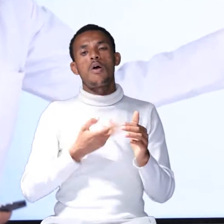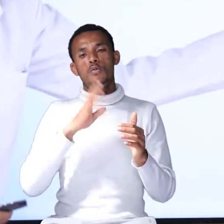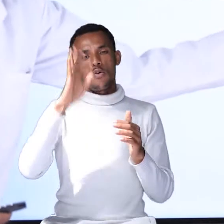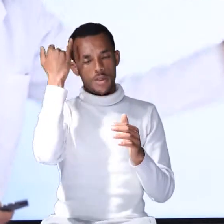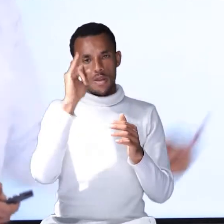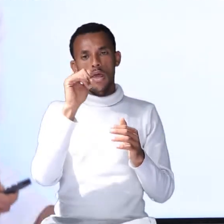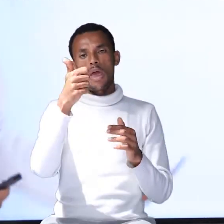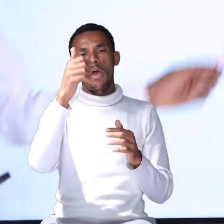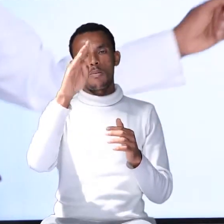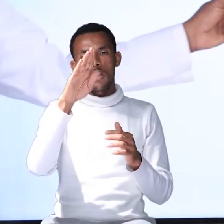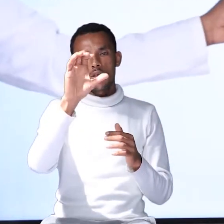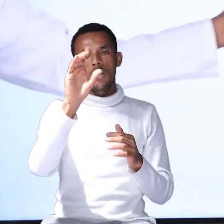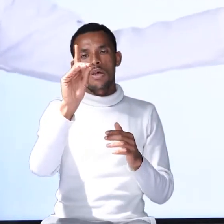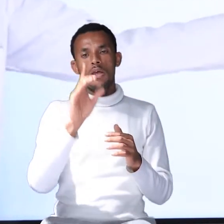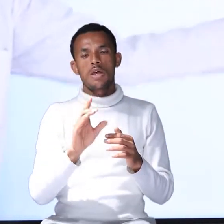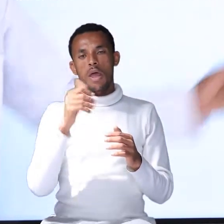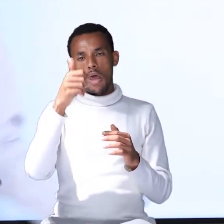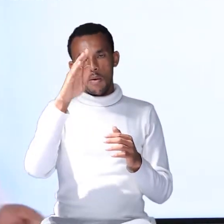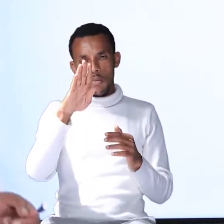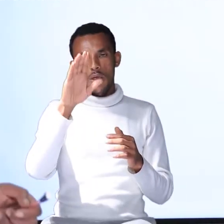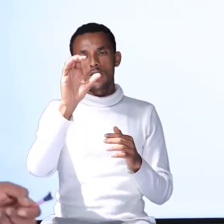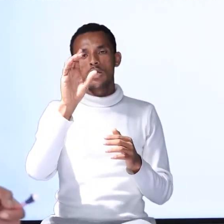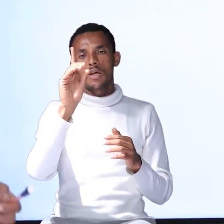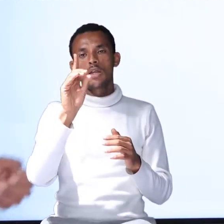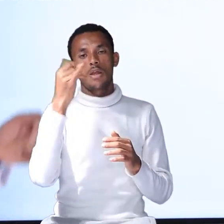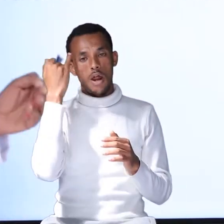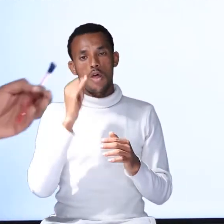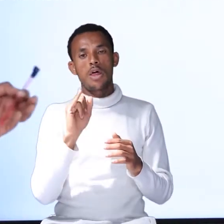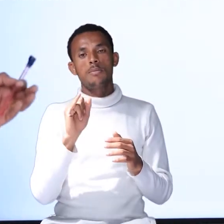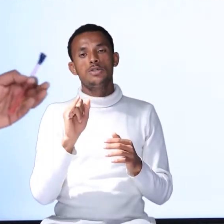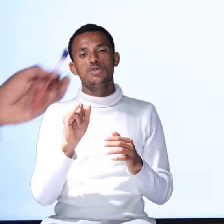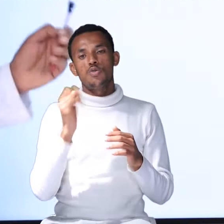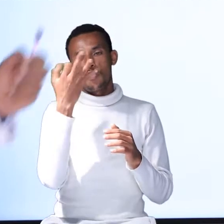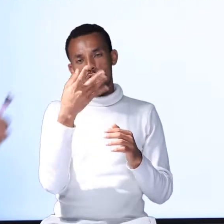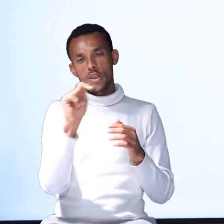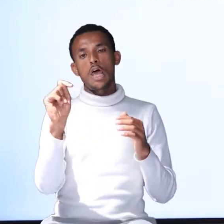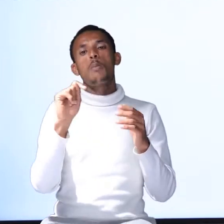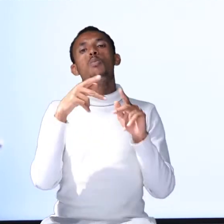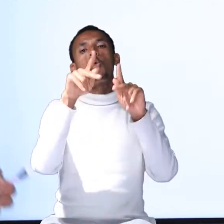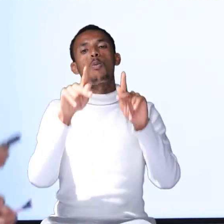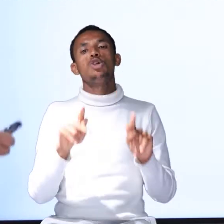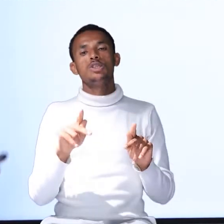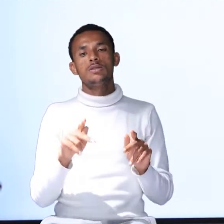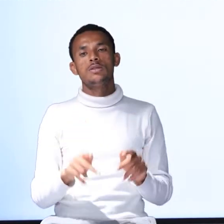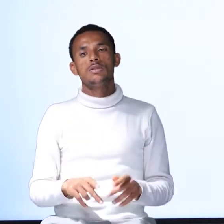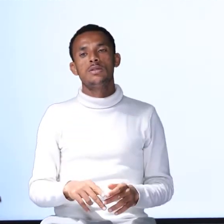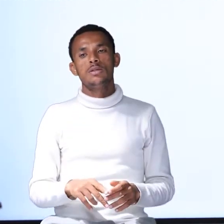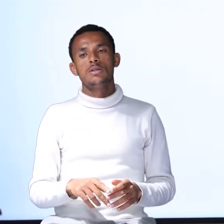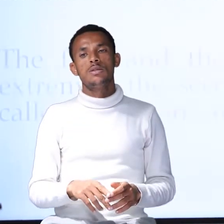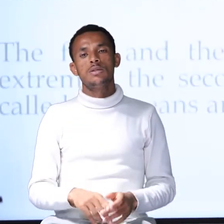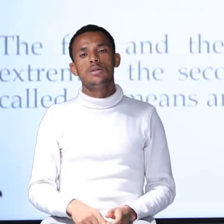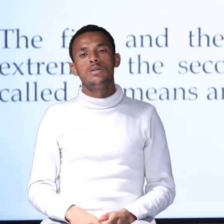A, B, C, and D. A, B, C, and D are called terms of the proportion. Terms of the